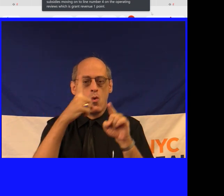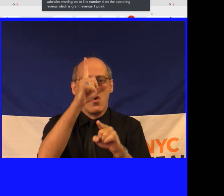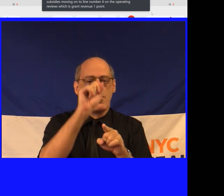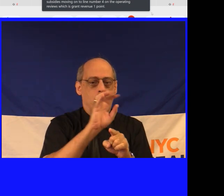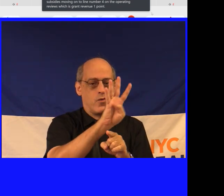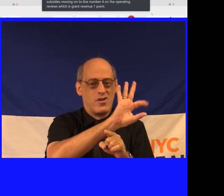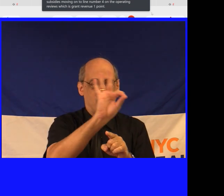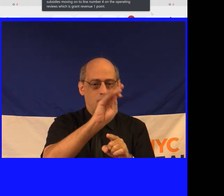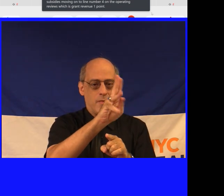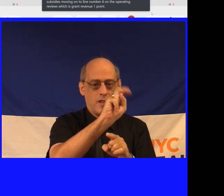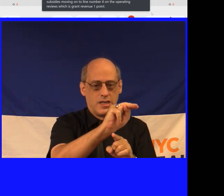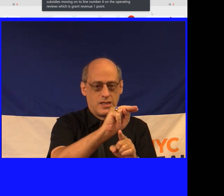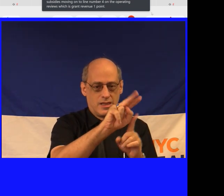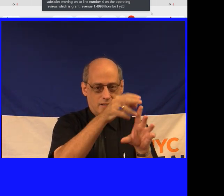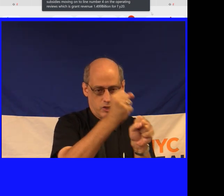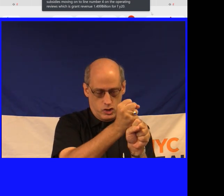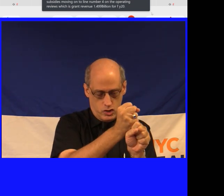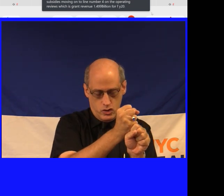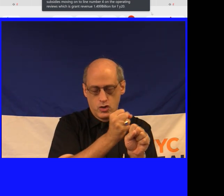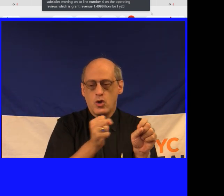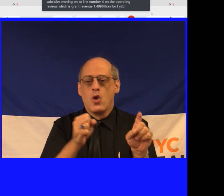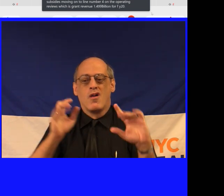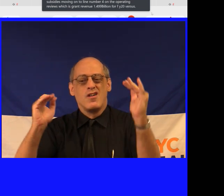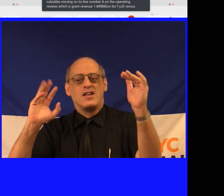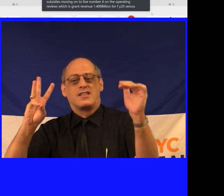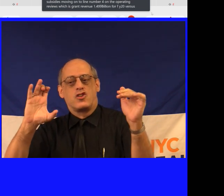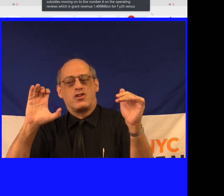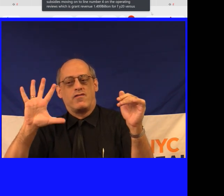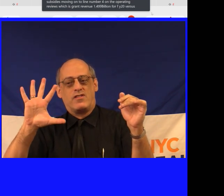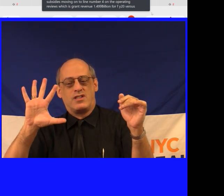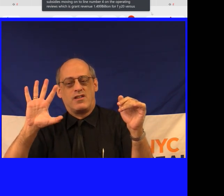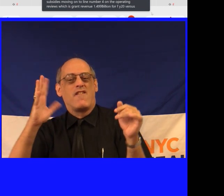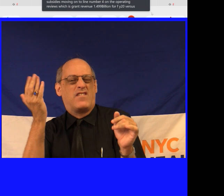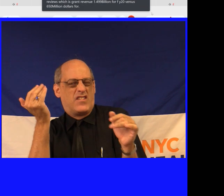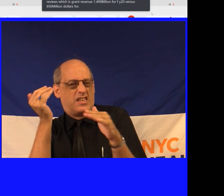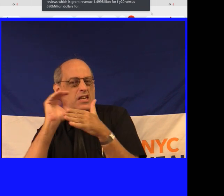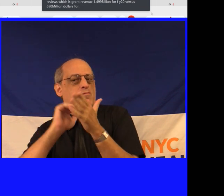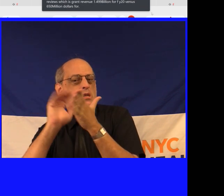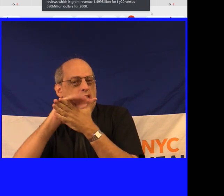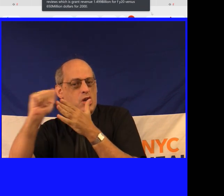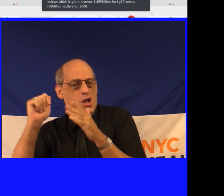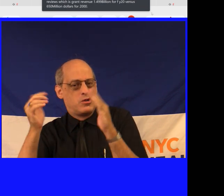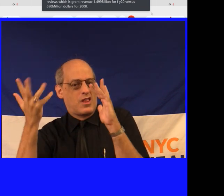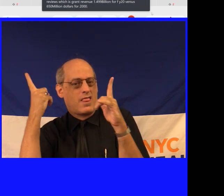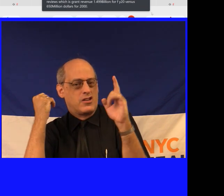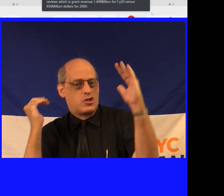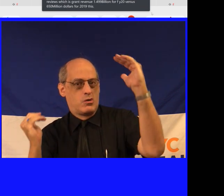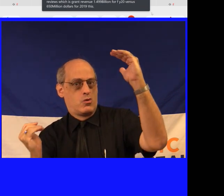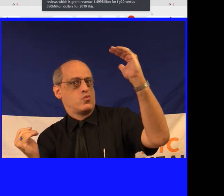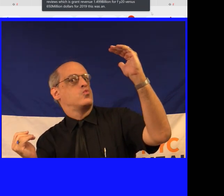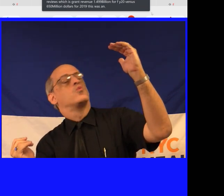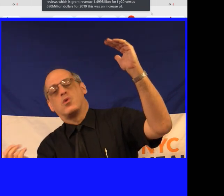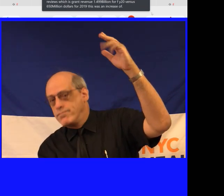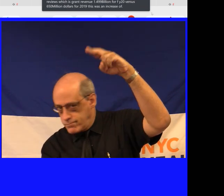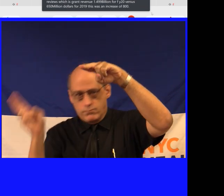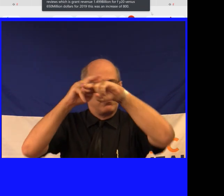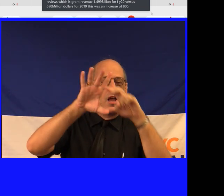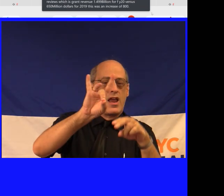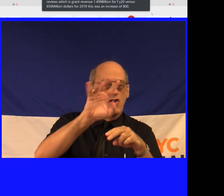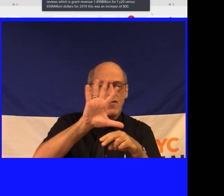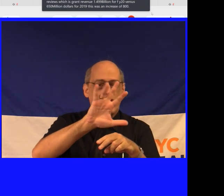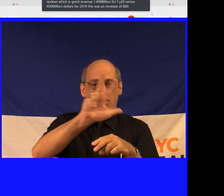1.499 billion for FY20 versus $650 million for FY19. This was an increase of $850